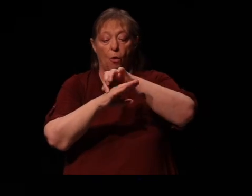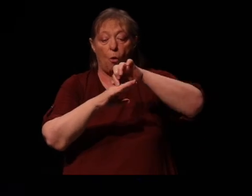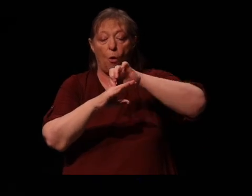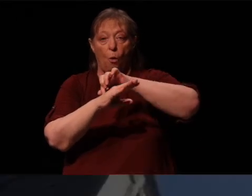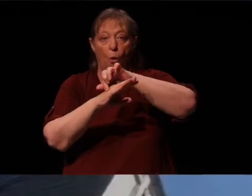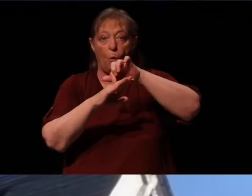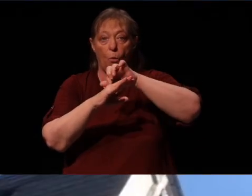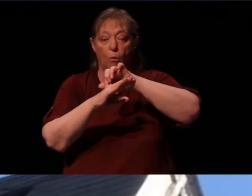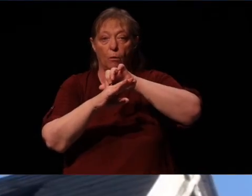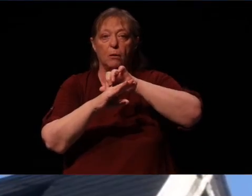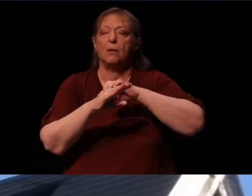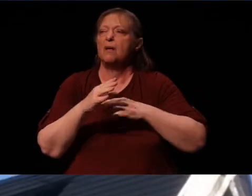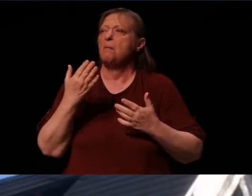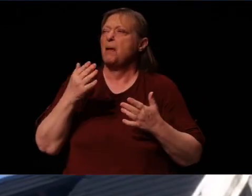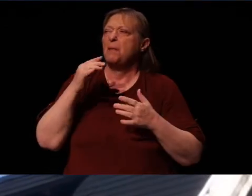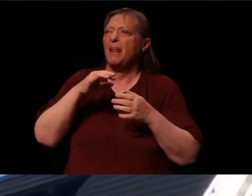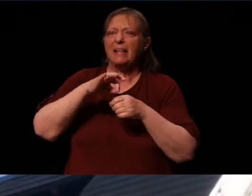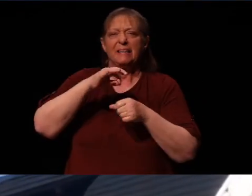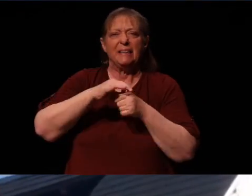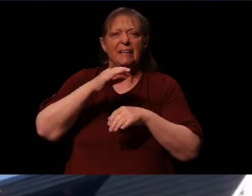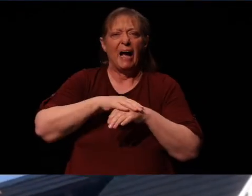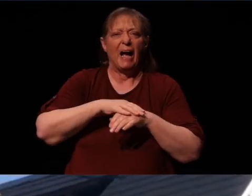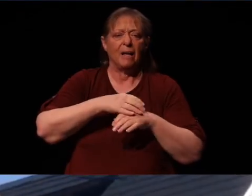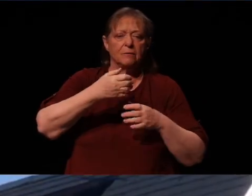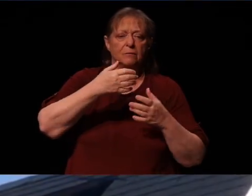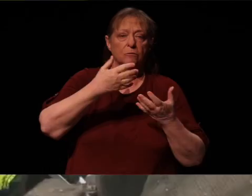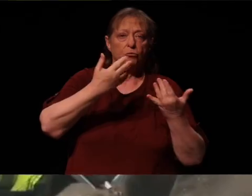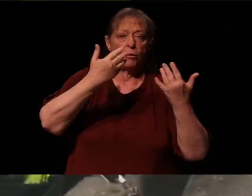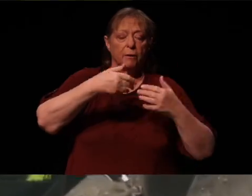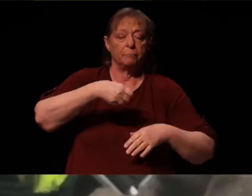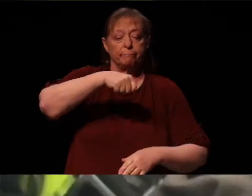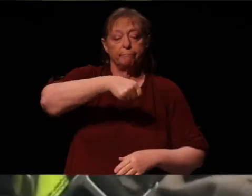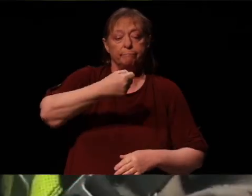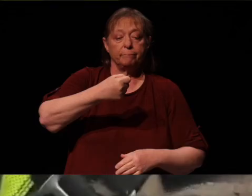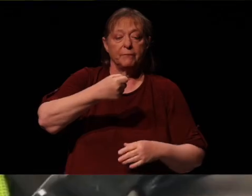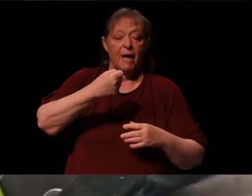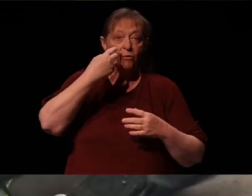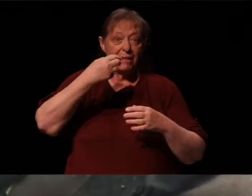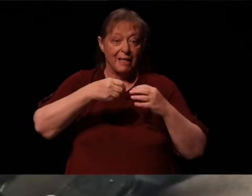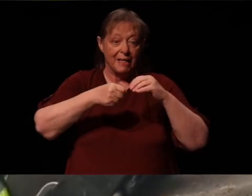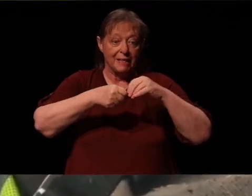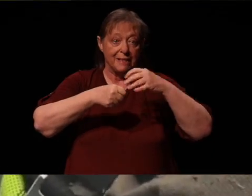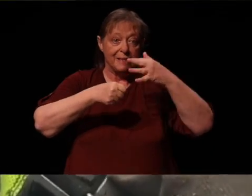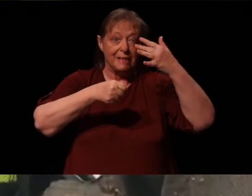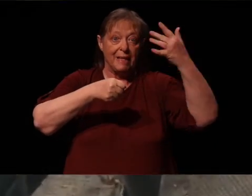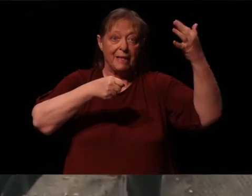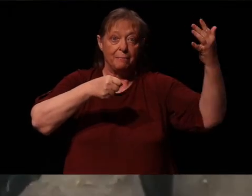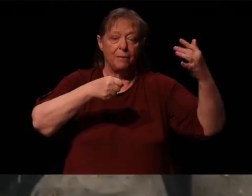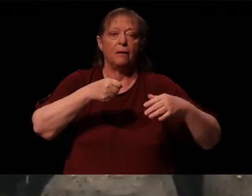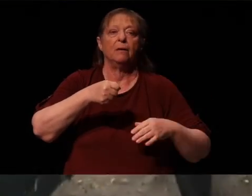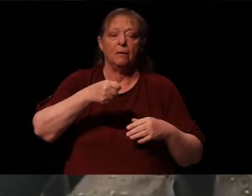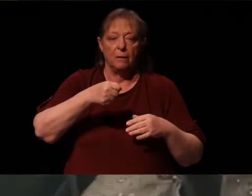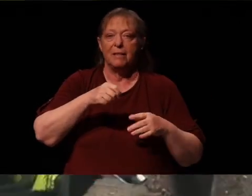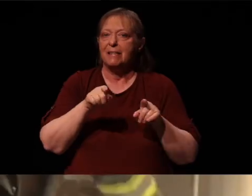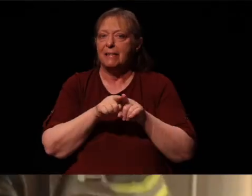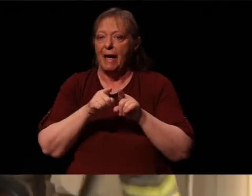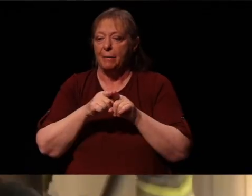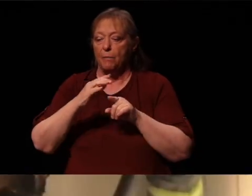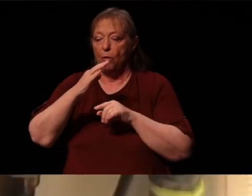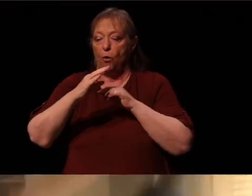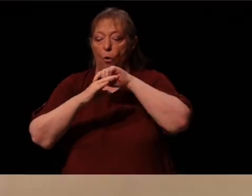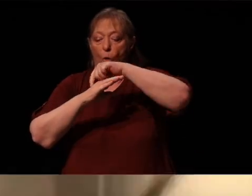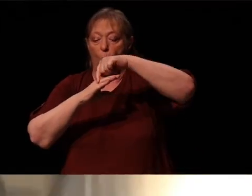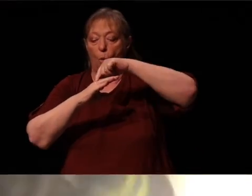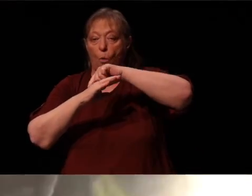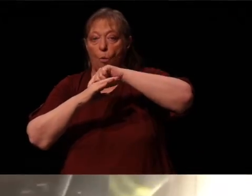the roof, so just like if you had a tea kettle on the stove and it starts you see the steam coming up, if you put a hole